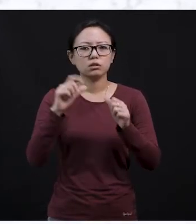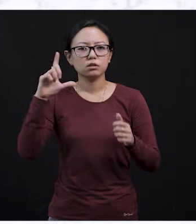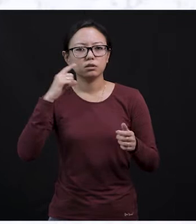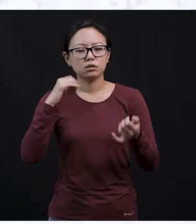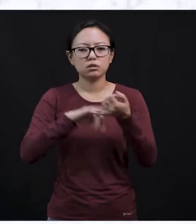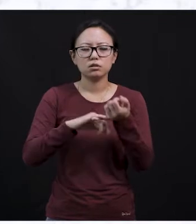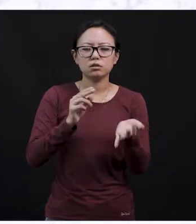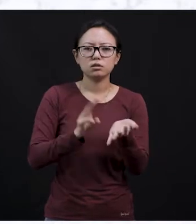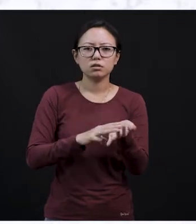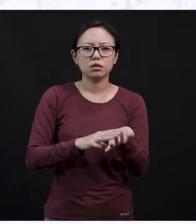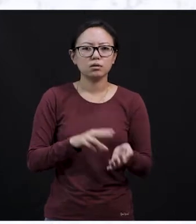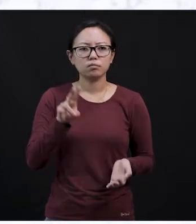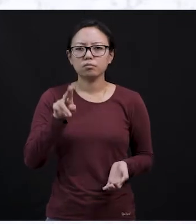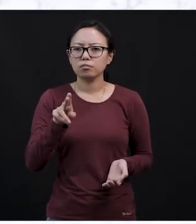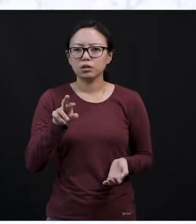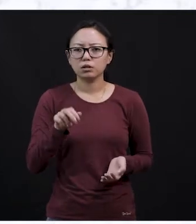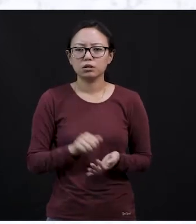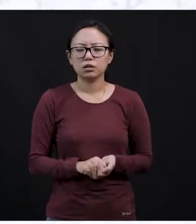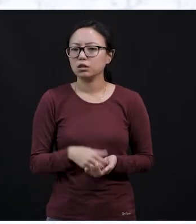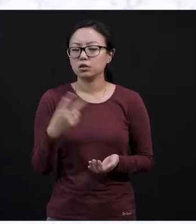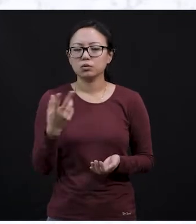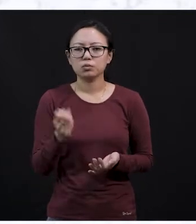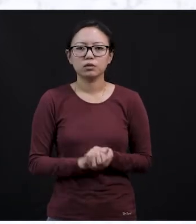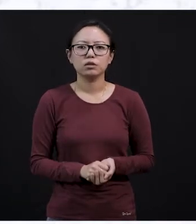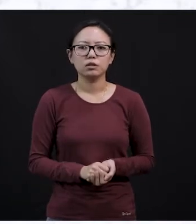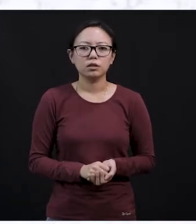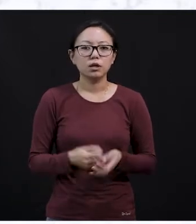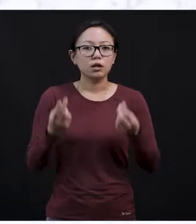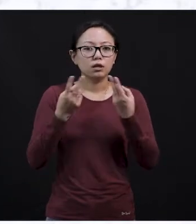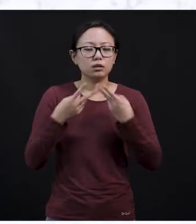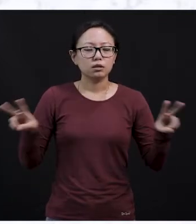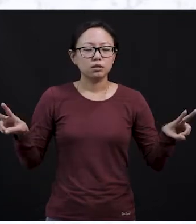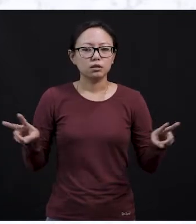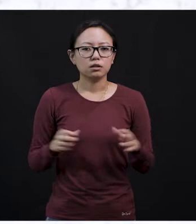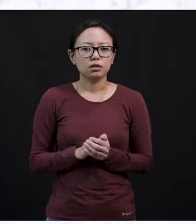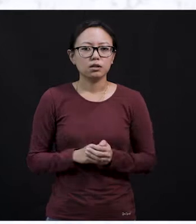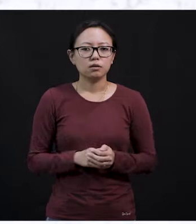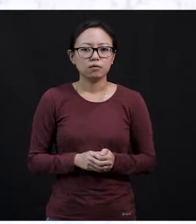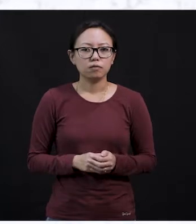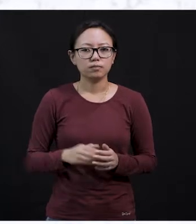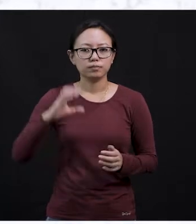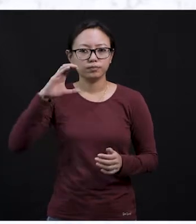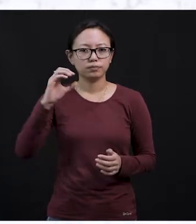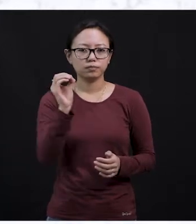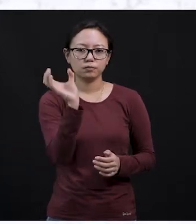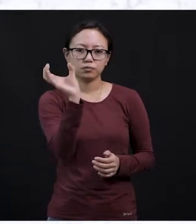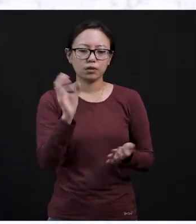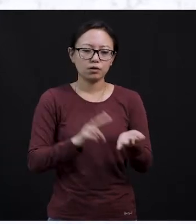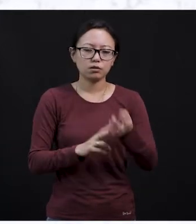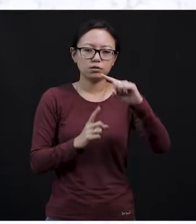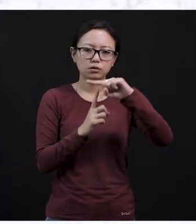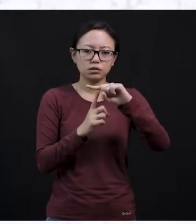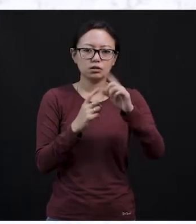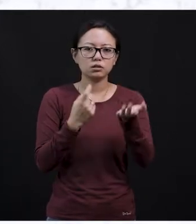that involves the subjugation of one country by another for economic exploitation and political